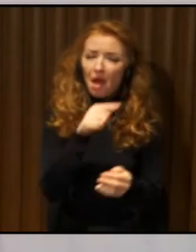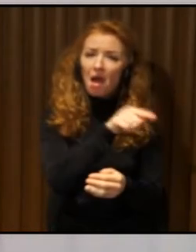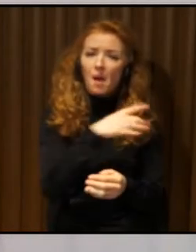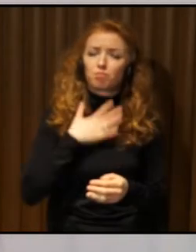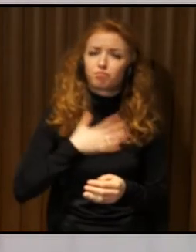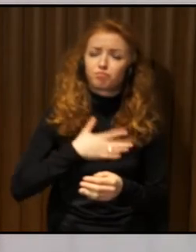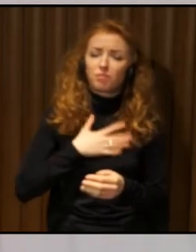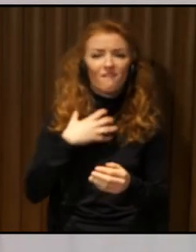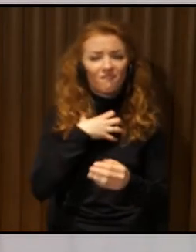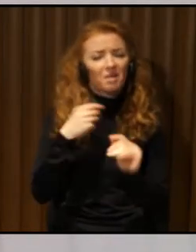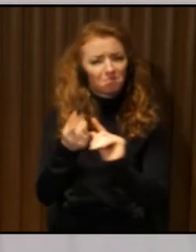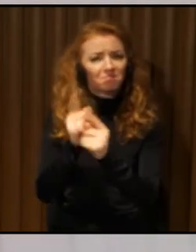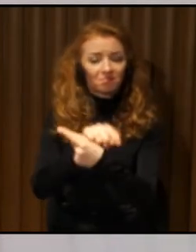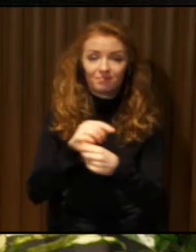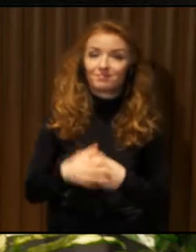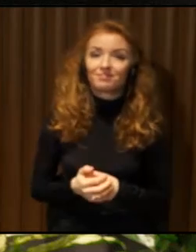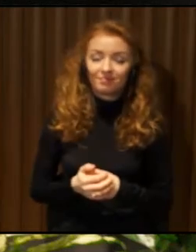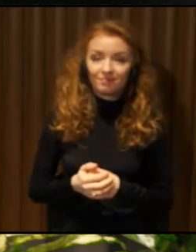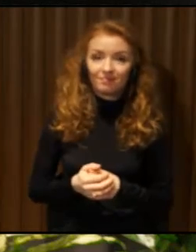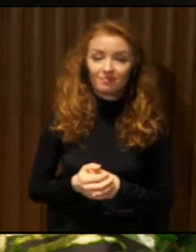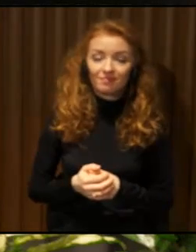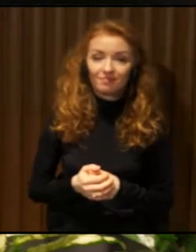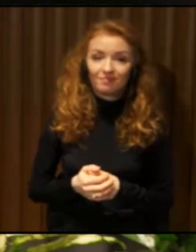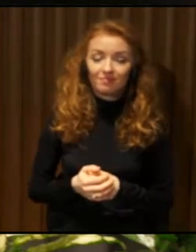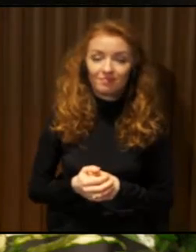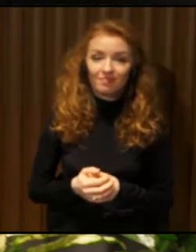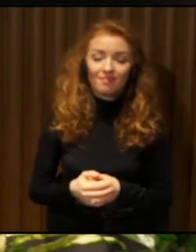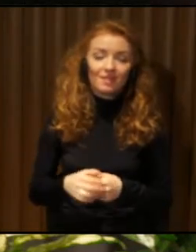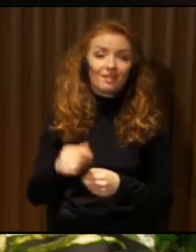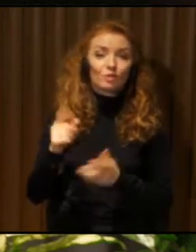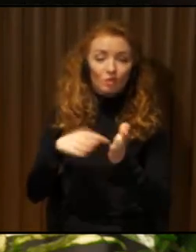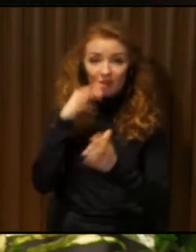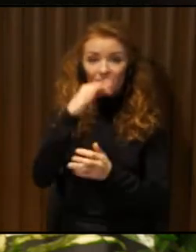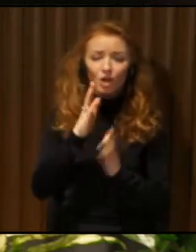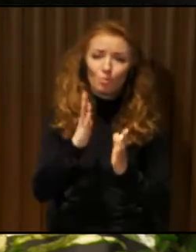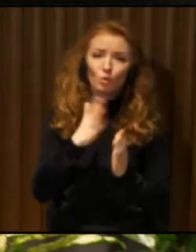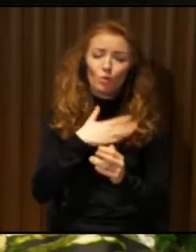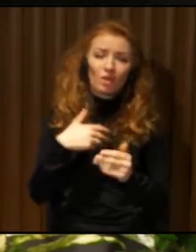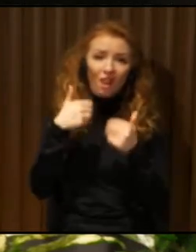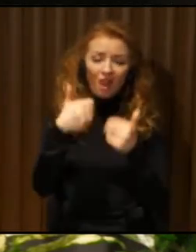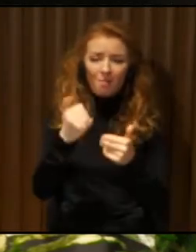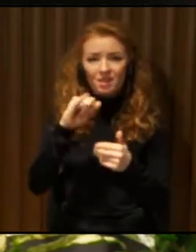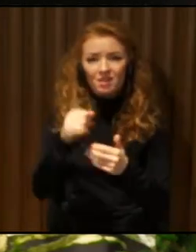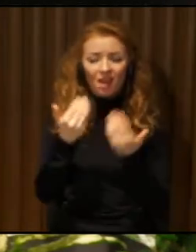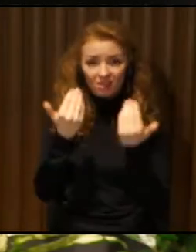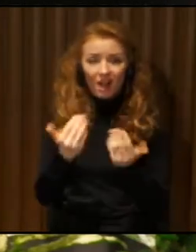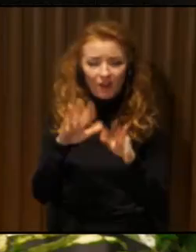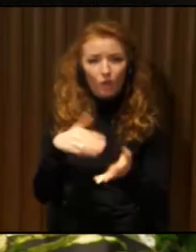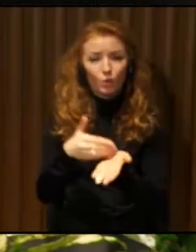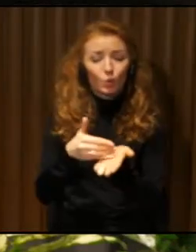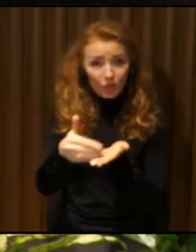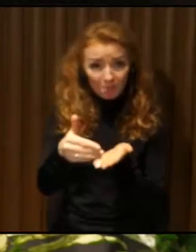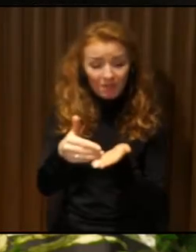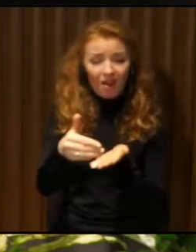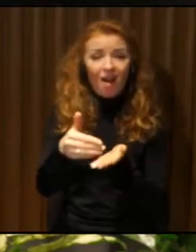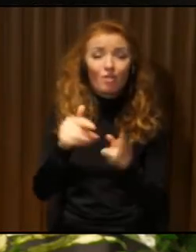surely. Now, listen, sorry, it would be very nice chat, especially if it's intercontinental for us. Now for